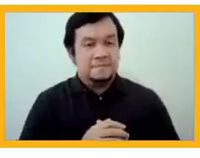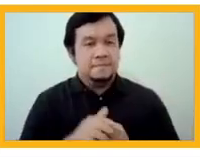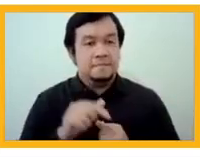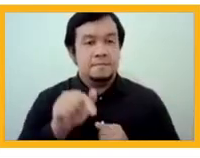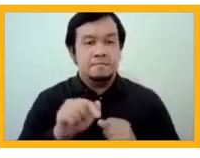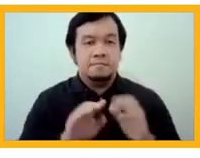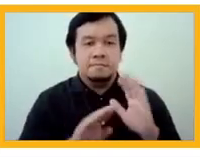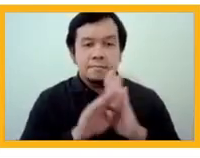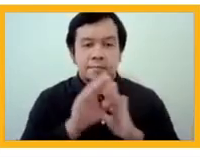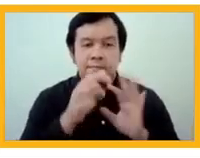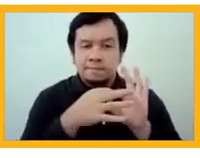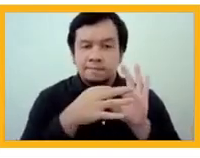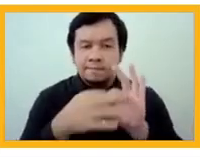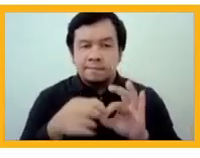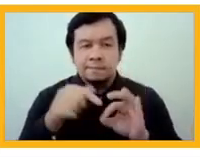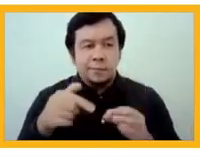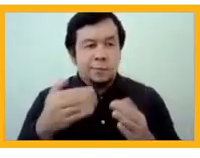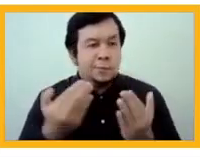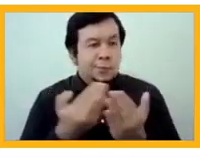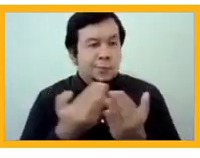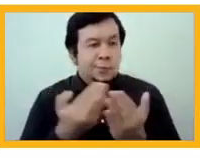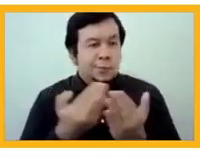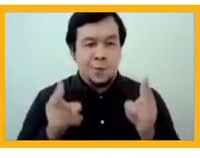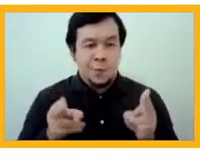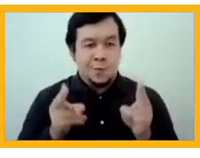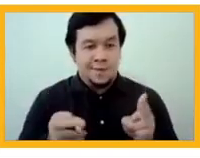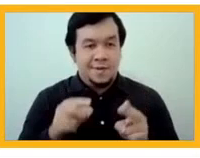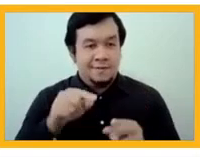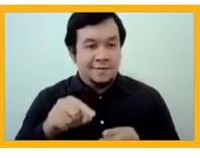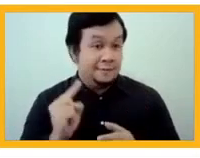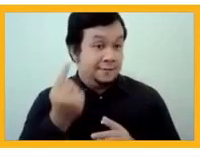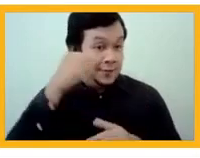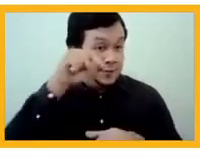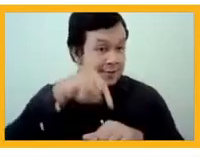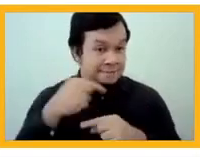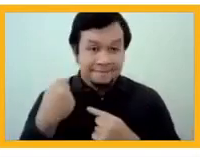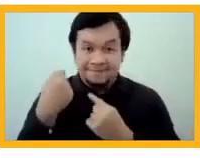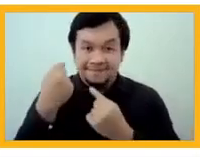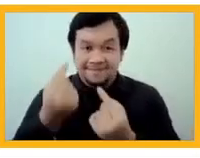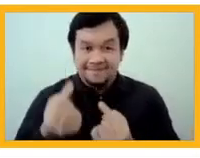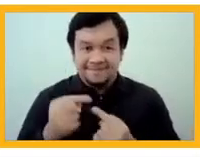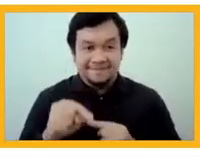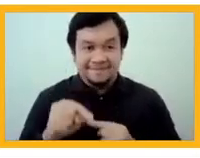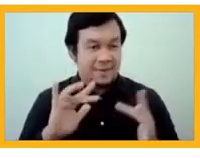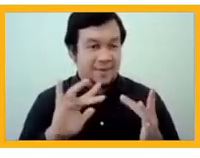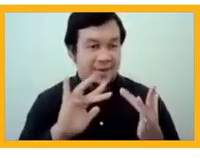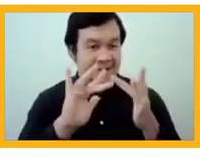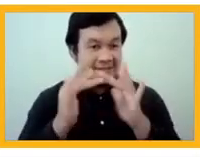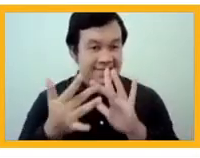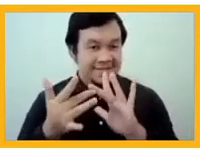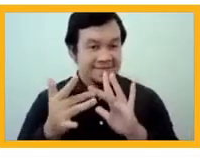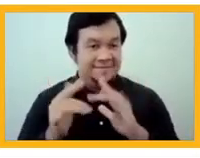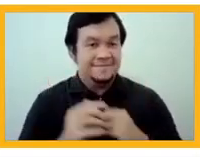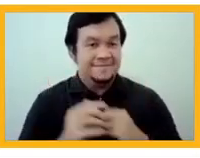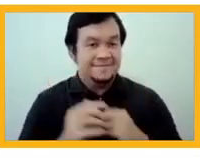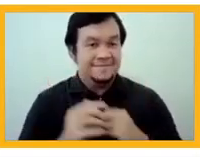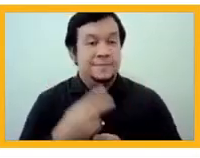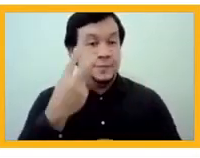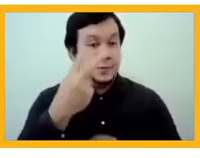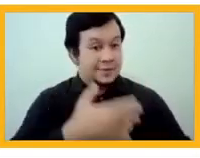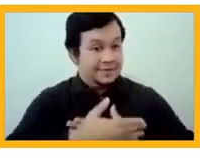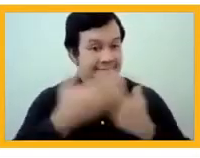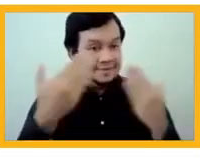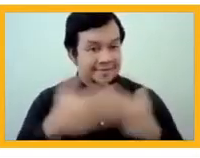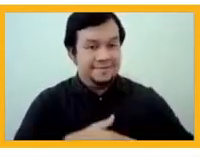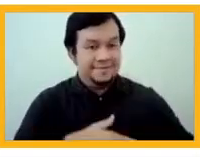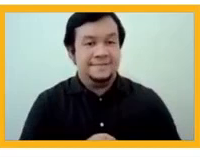the first time we are conducting this event online. This is day two, and participants who have attended yesterday's